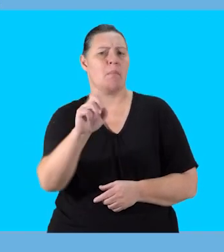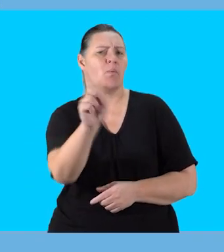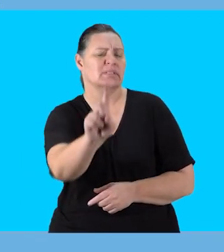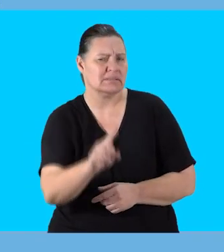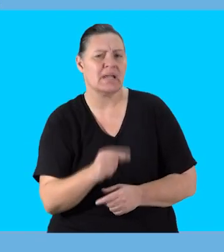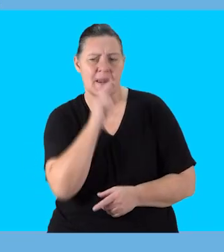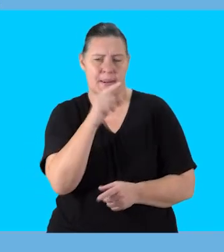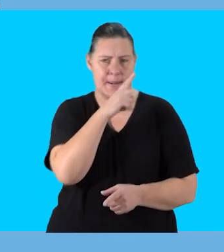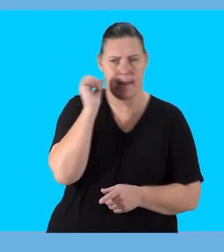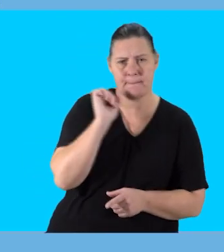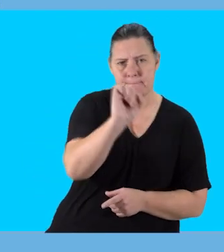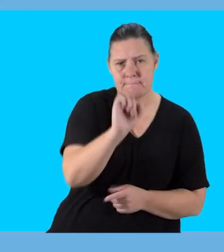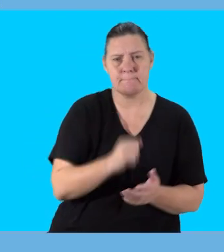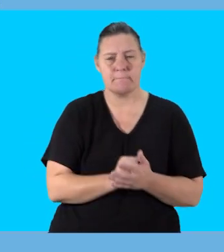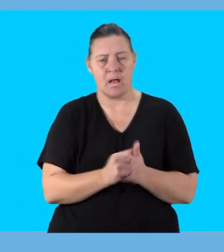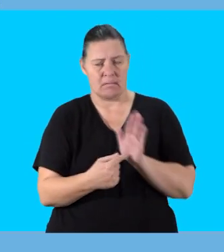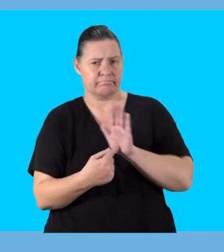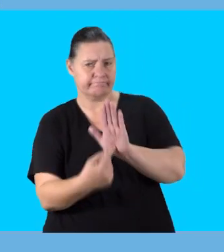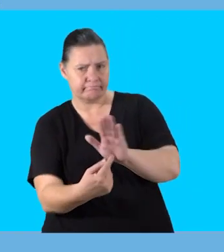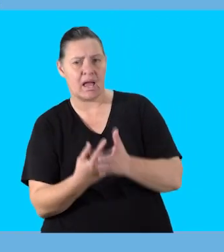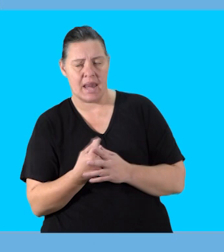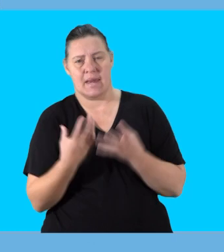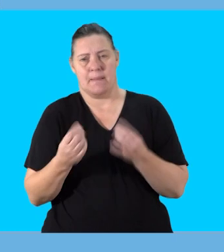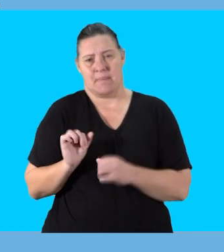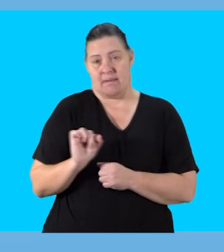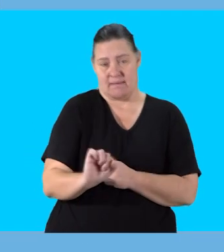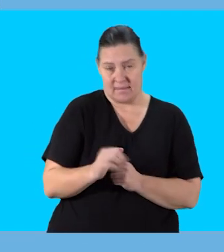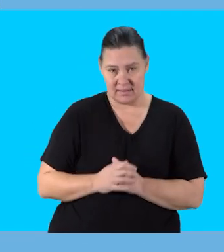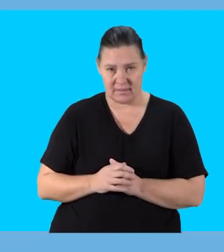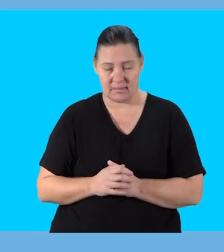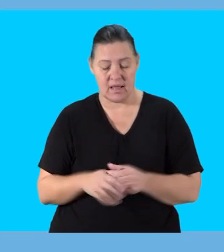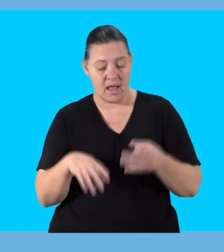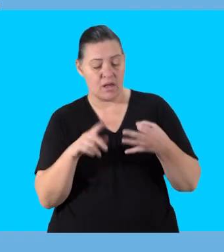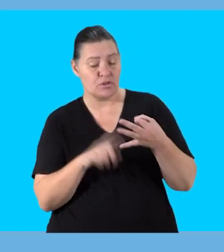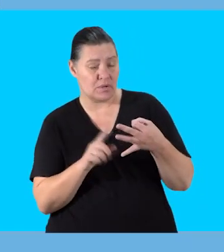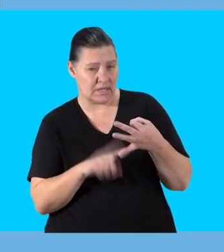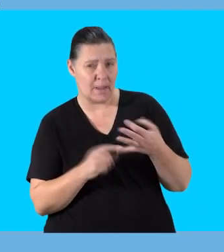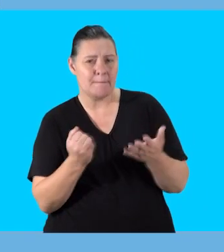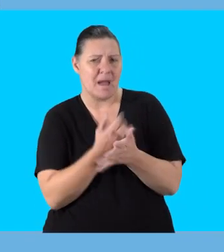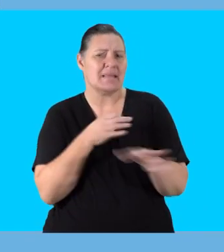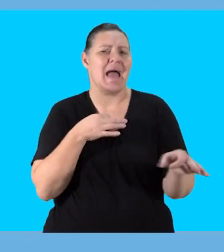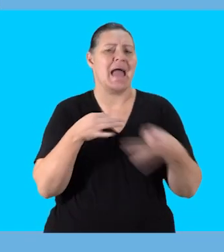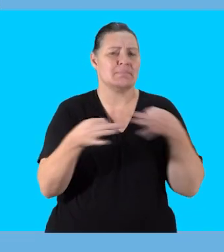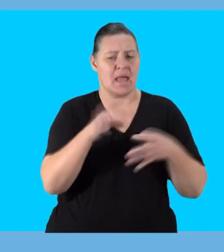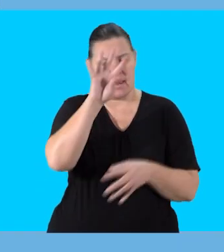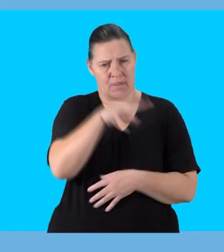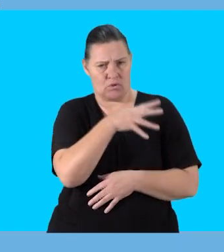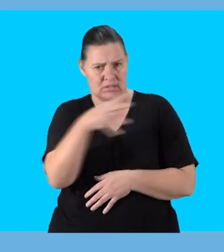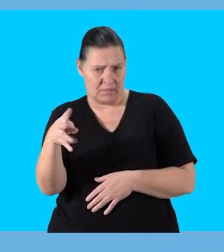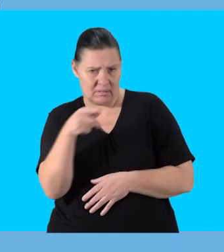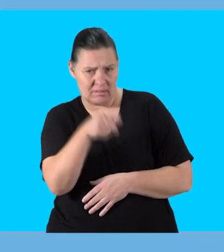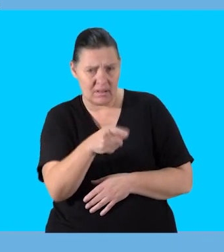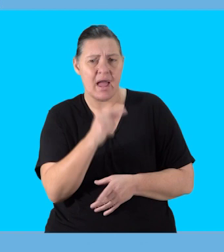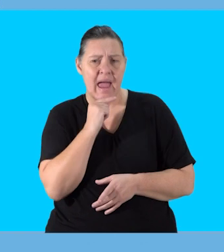is and define it in terms of its name, the symbol, and its atomic number. Number 3, we need to explain the